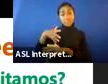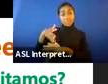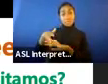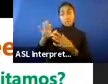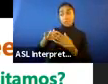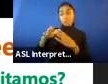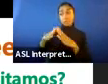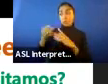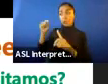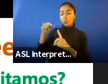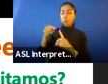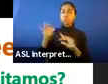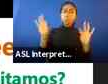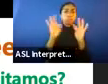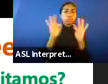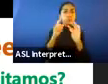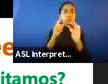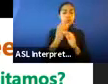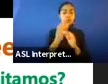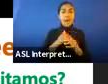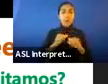to our resilience?